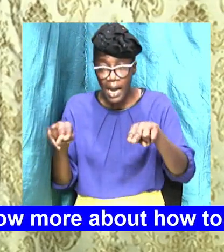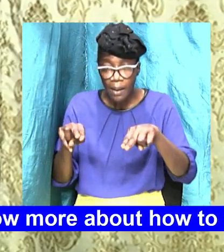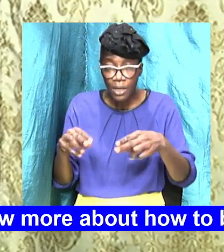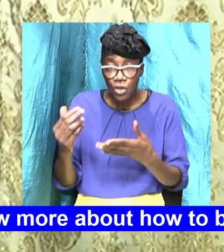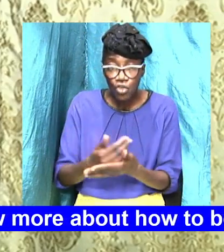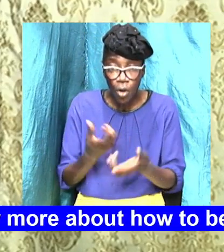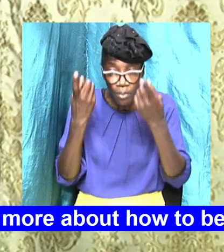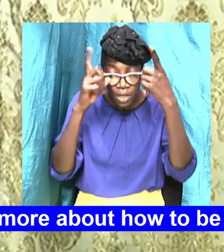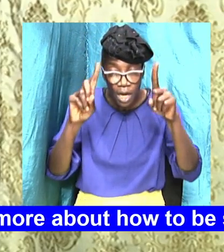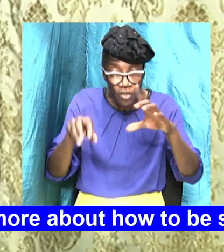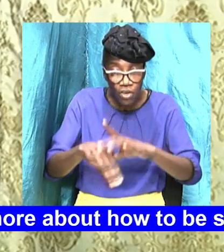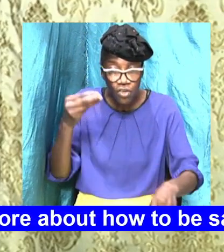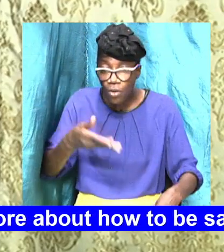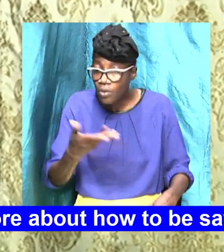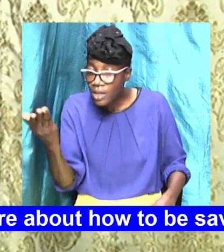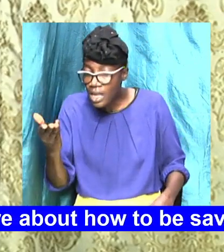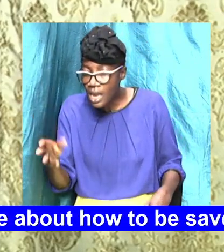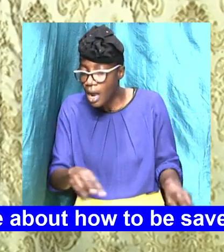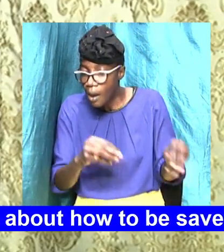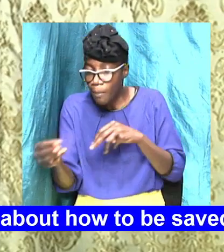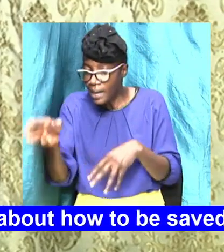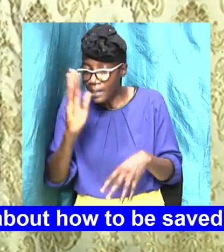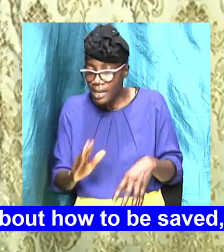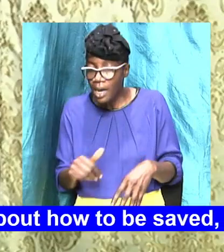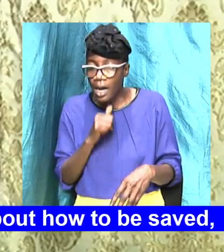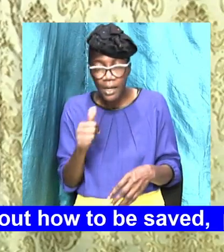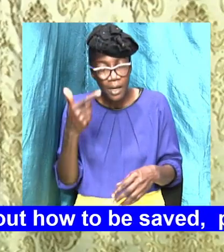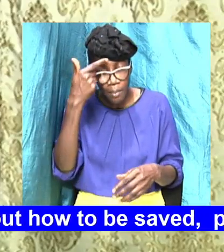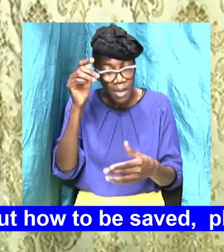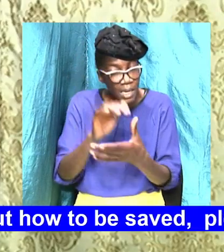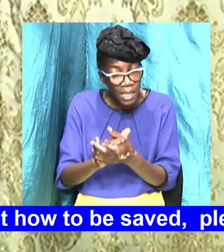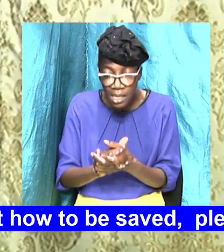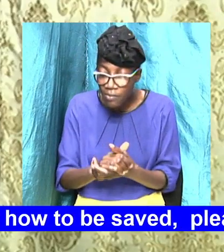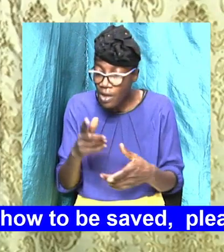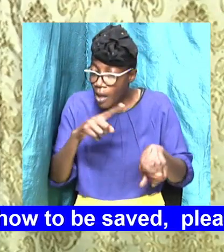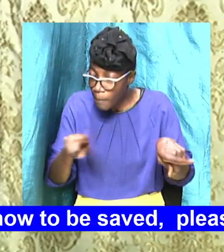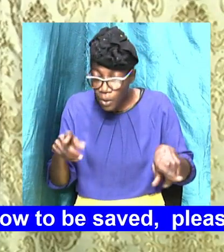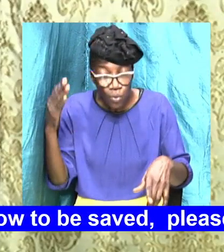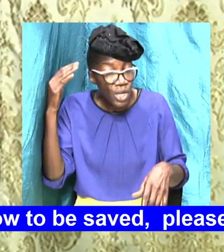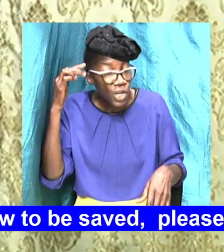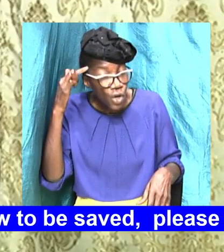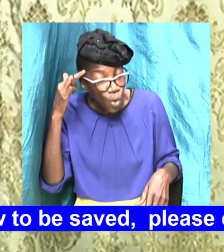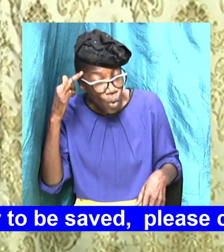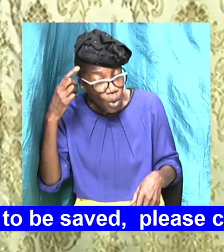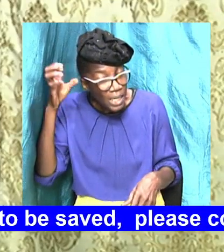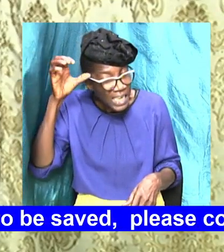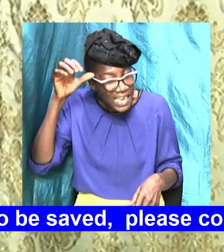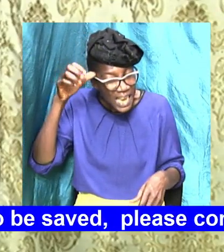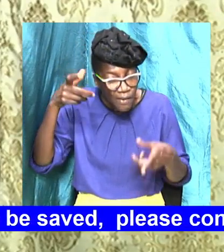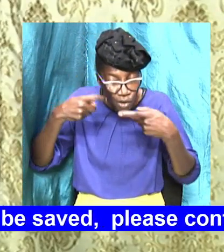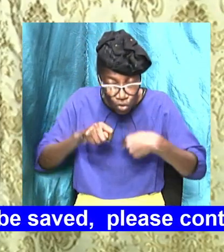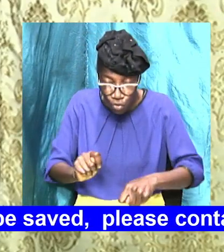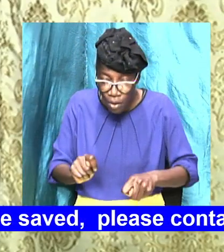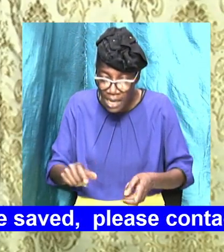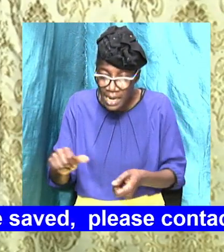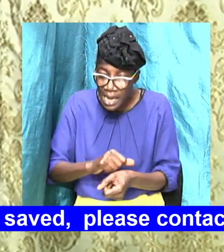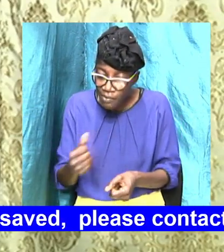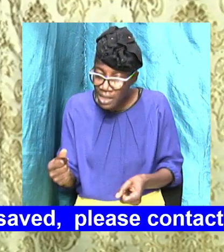out there, mighty God, that is just unbelievable. But we know, mighty God, that the devil is trying everything